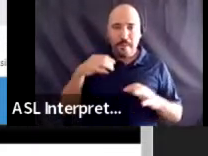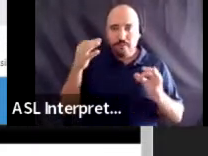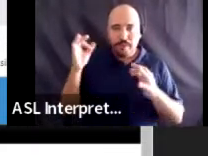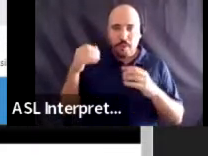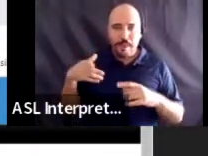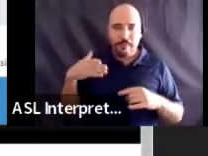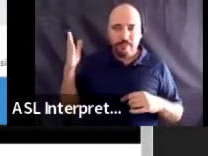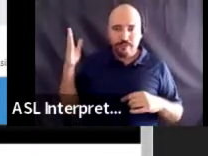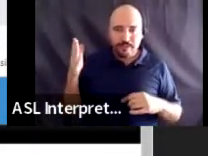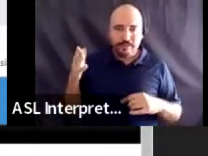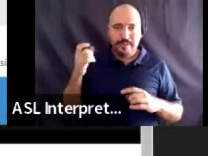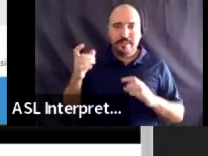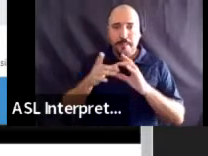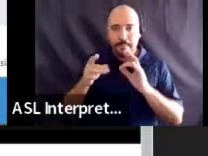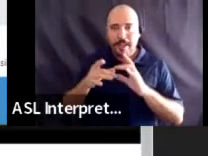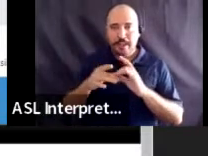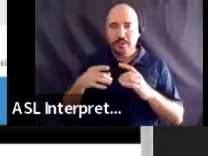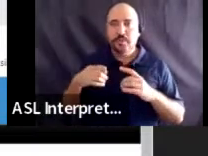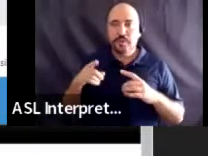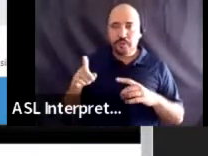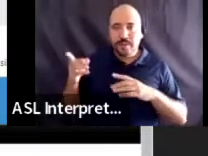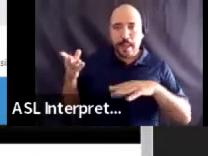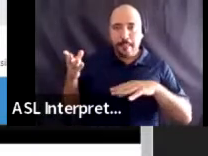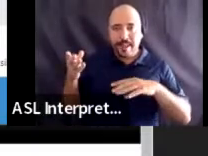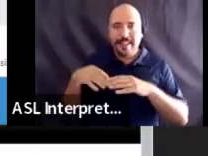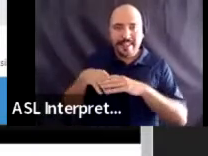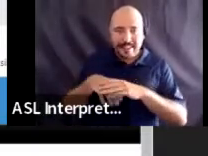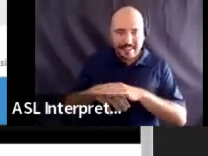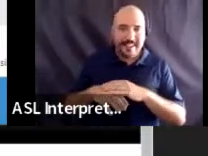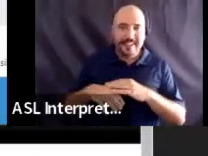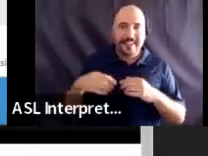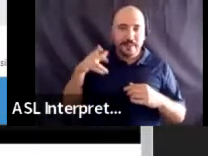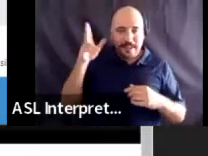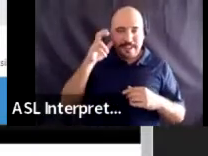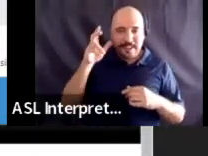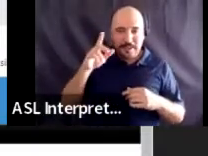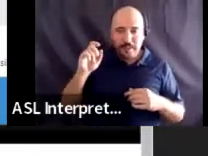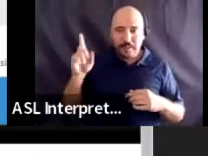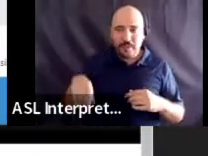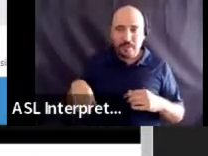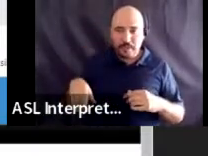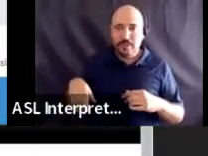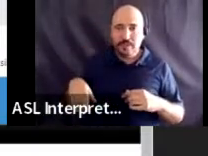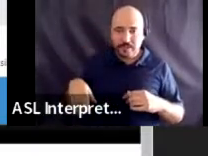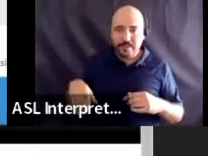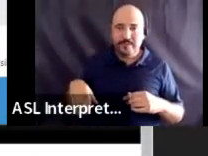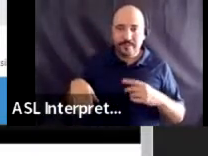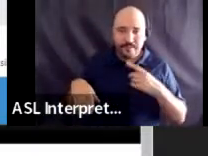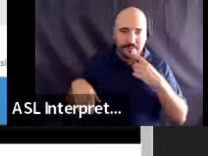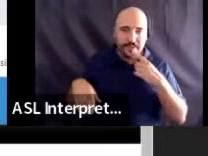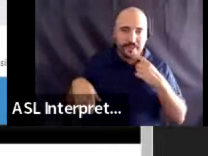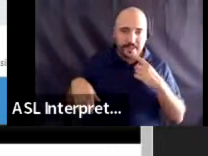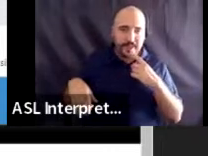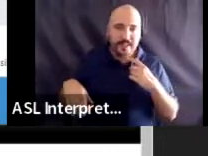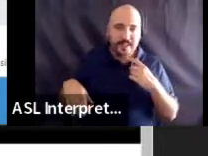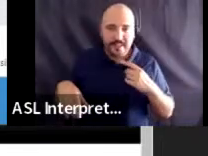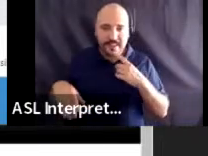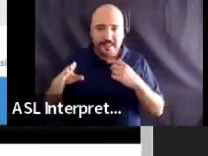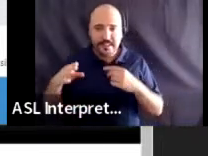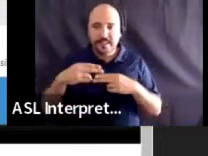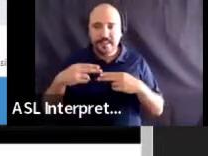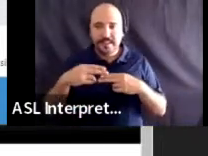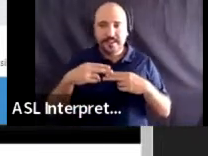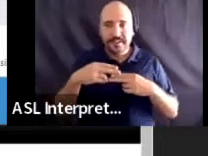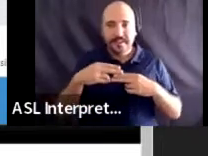because messages were coming in, and I was hearing a question Participants or can now see whatever. your Yeah, application. your slides